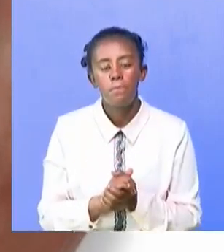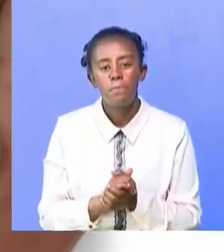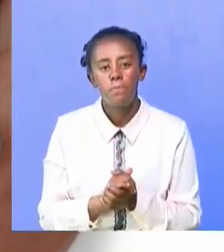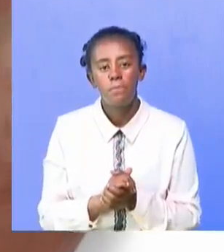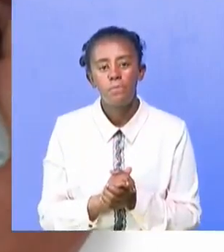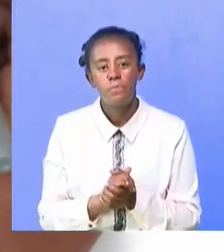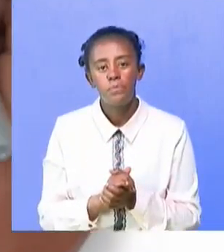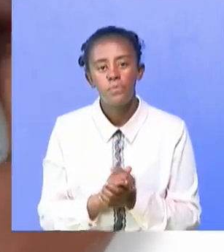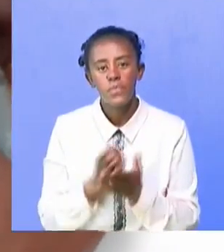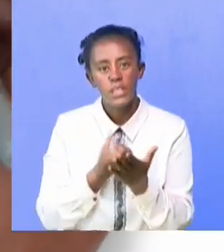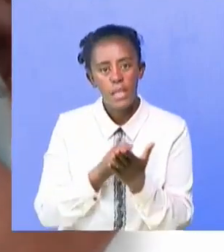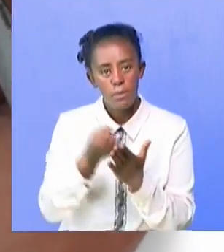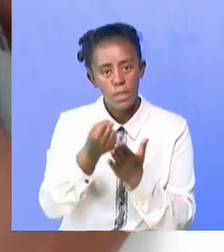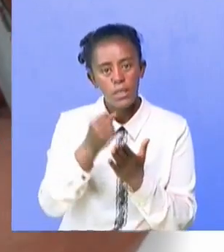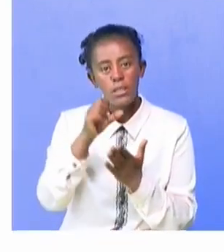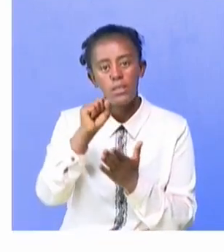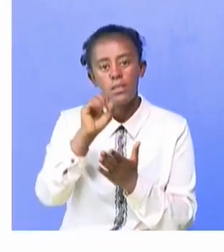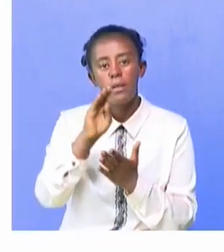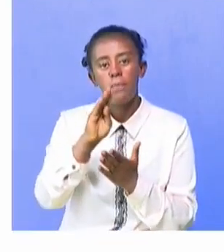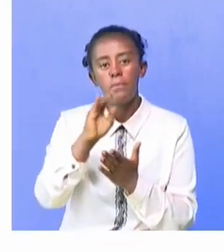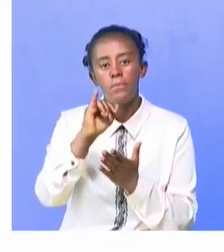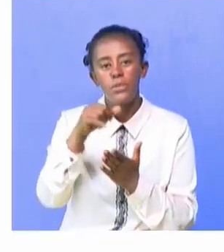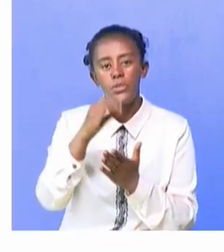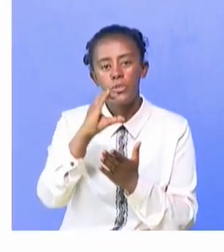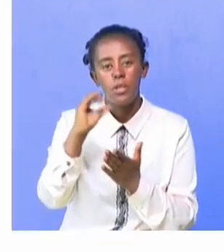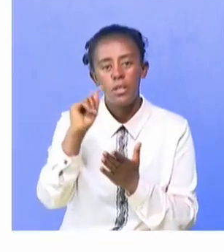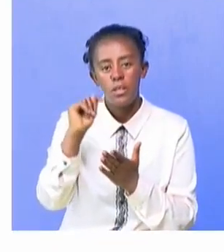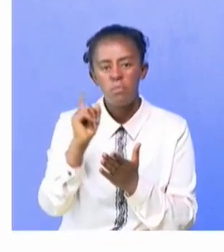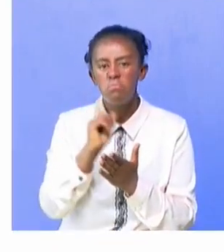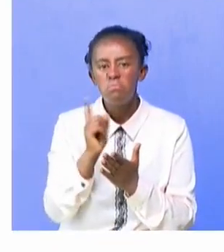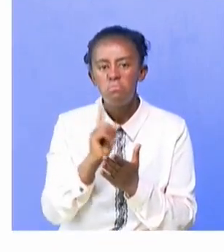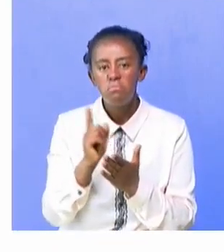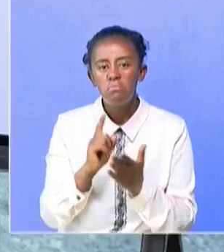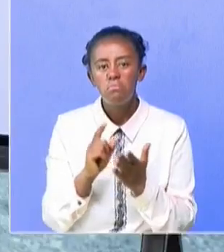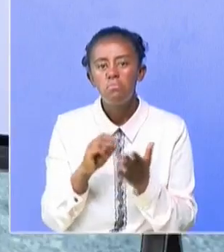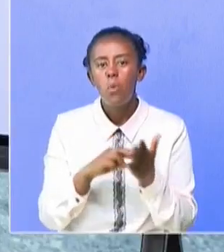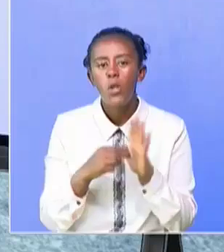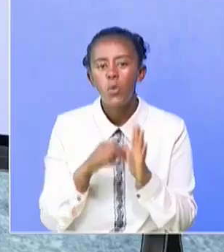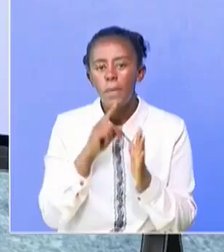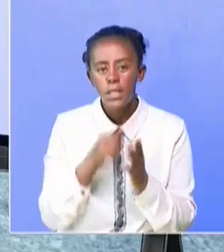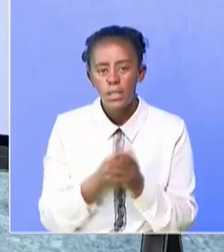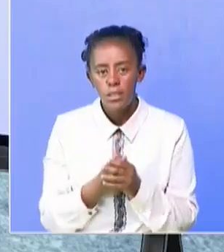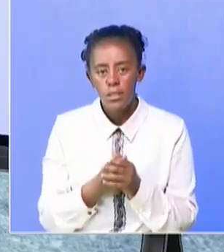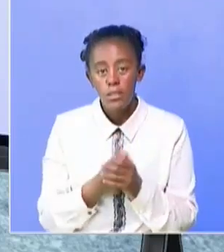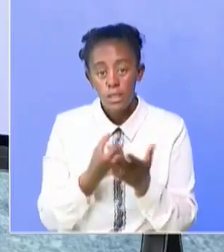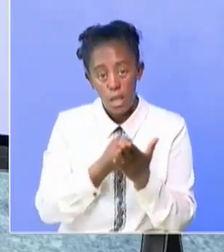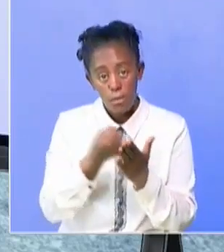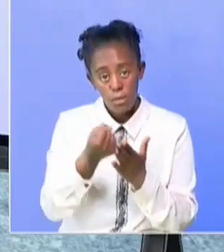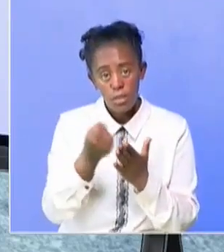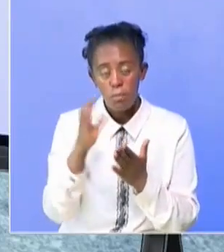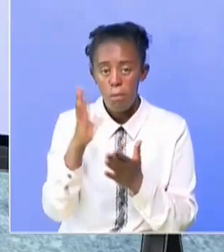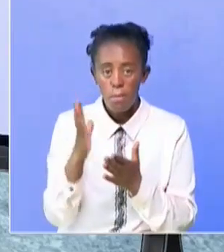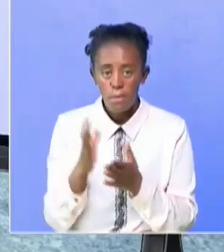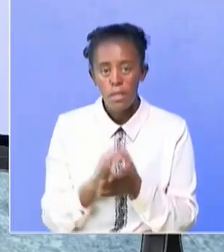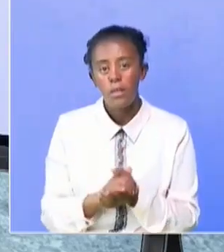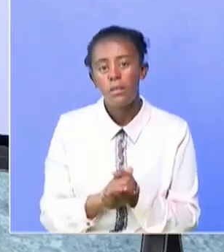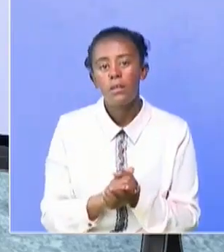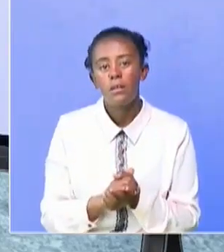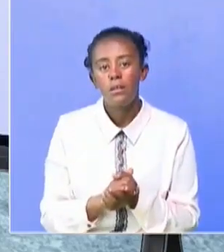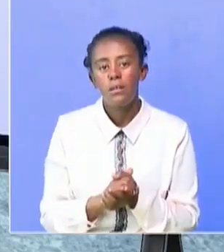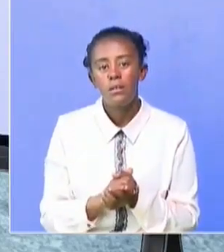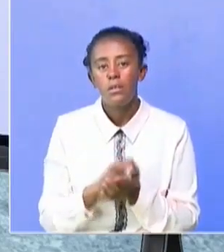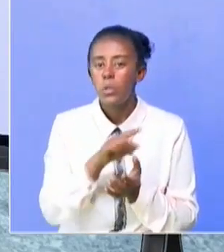know? The subject is, what do you mean by that subject? Subject may be